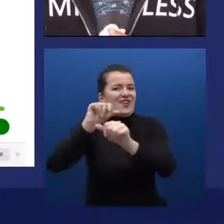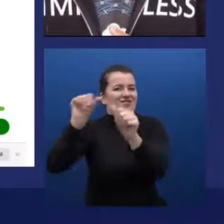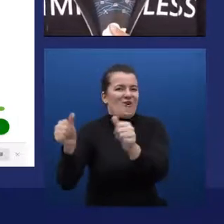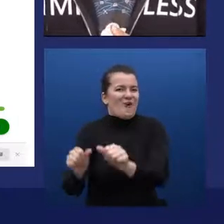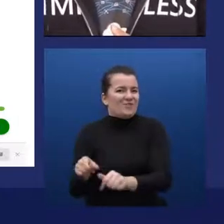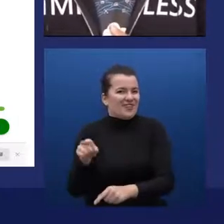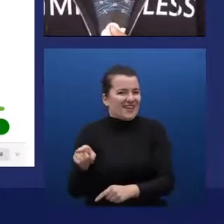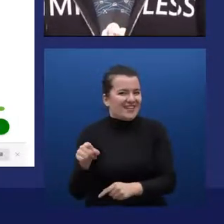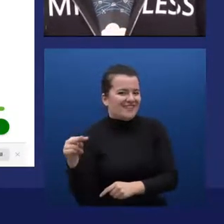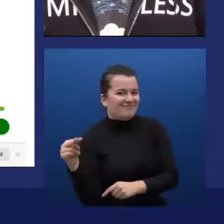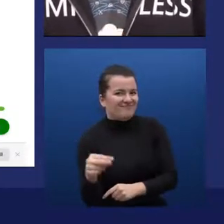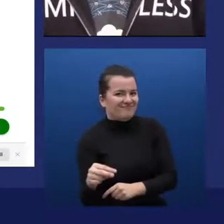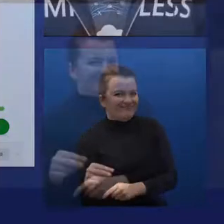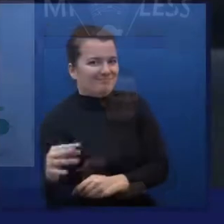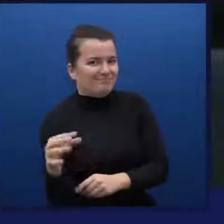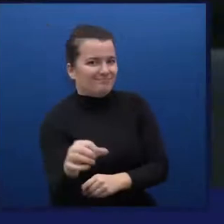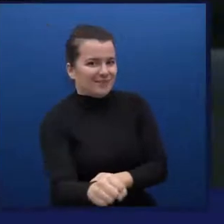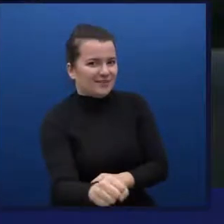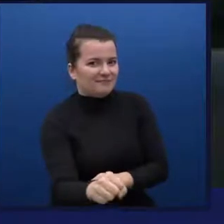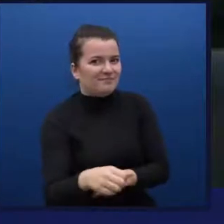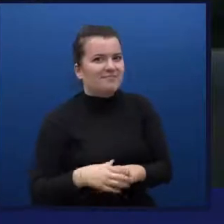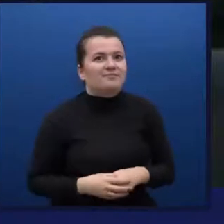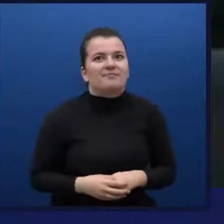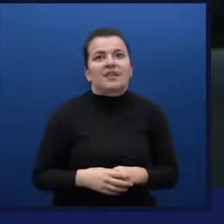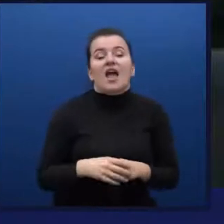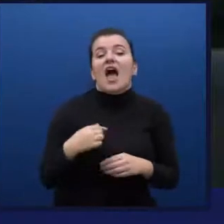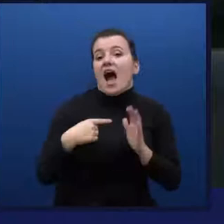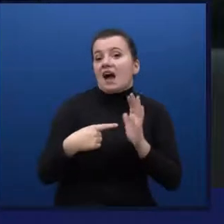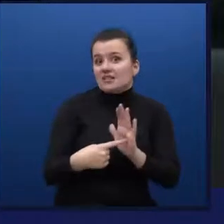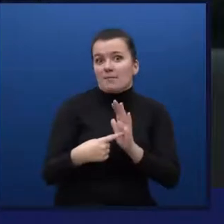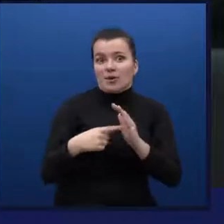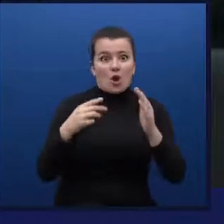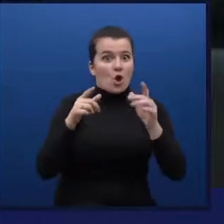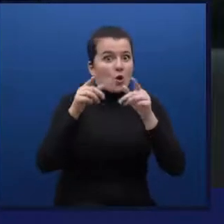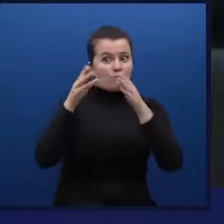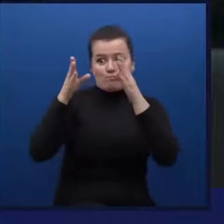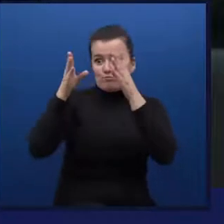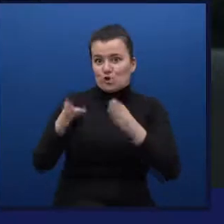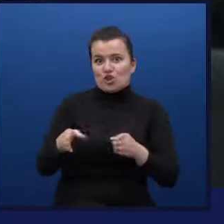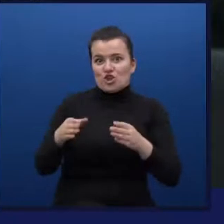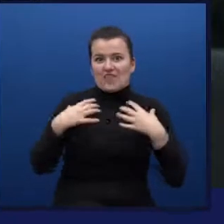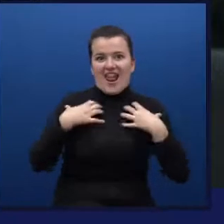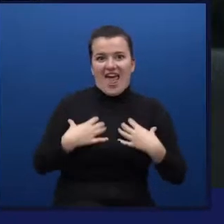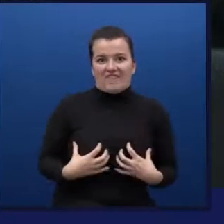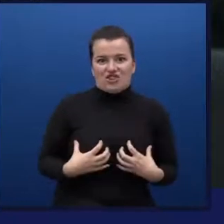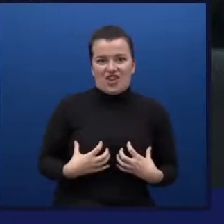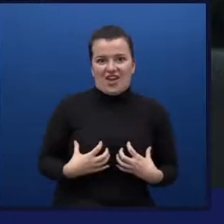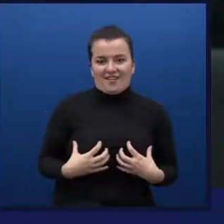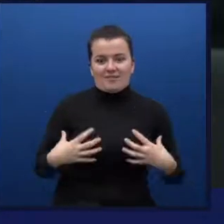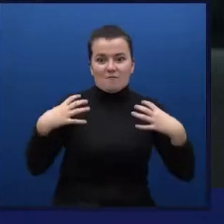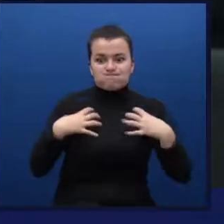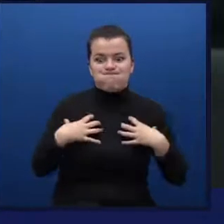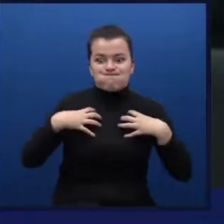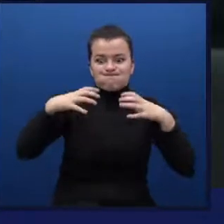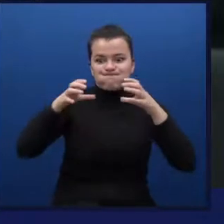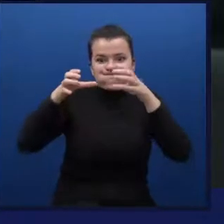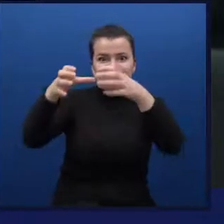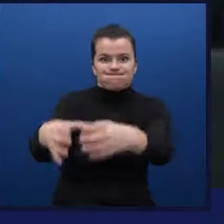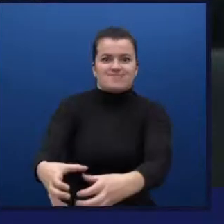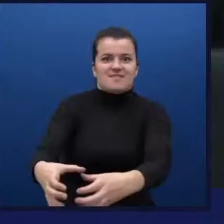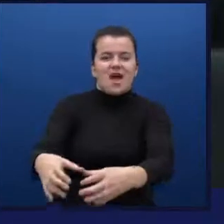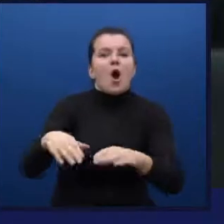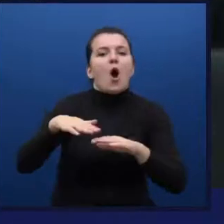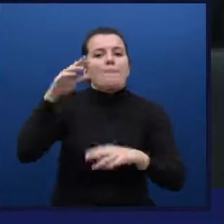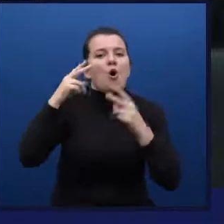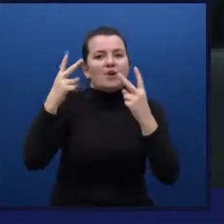actually find the person in the life jacket. Even though it could be a false positive and it's actually not a person in the life jacket,